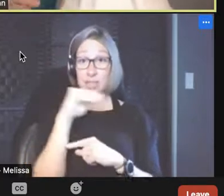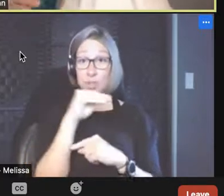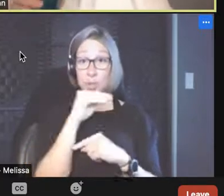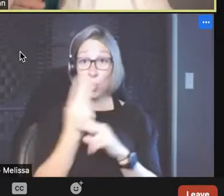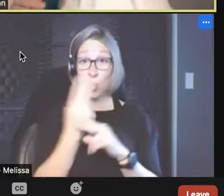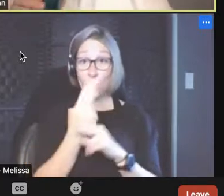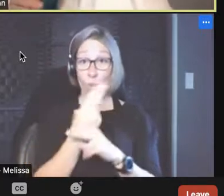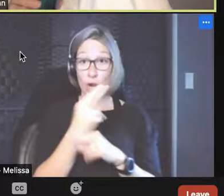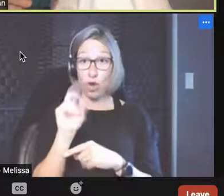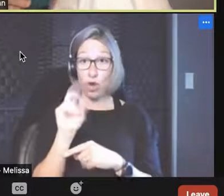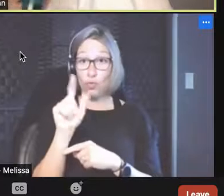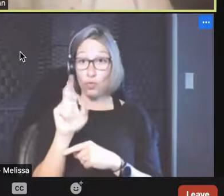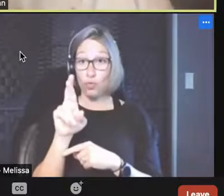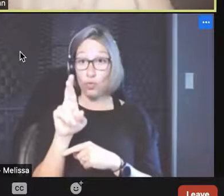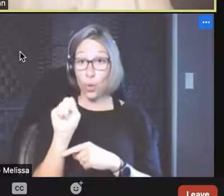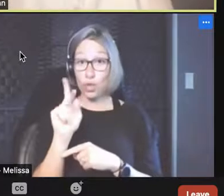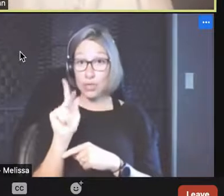skate?